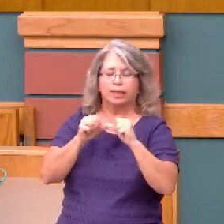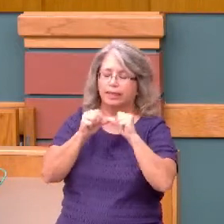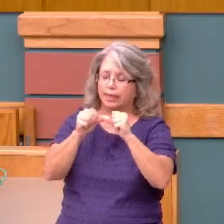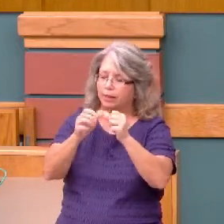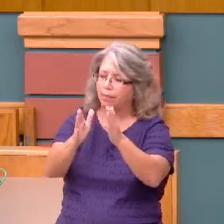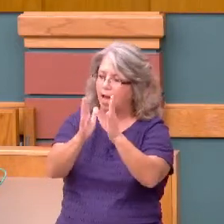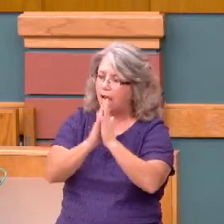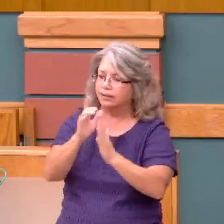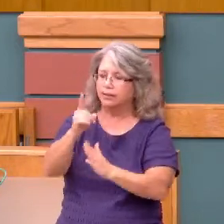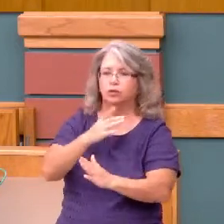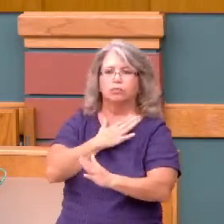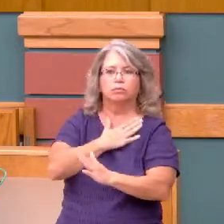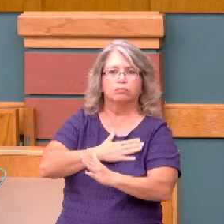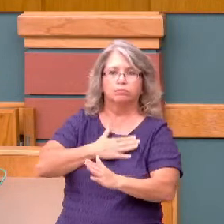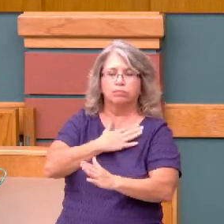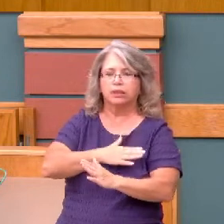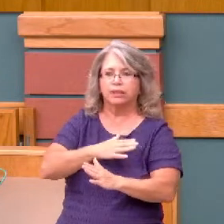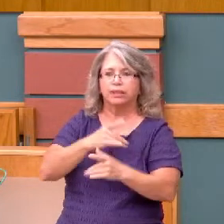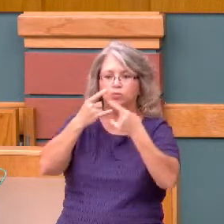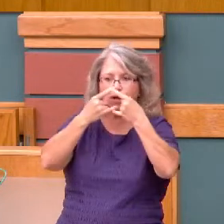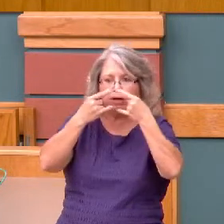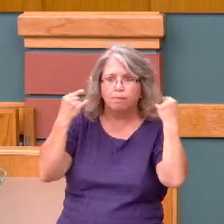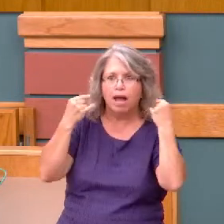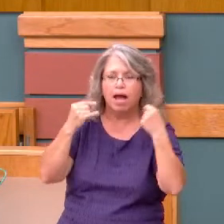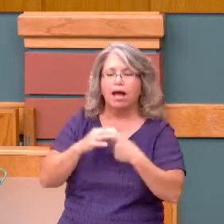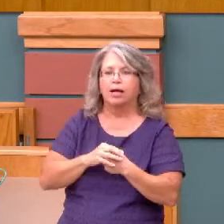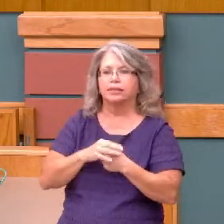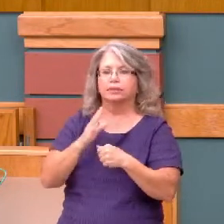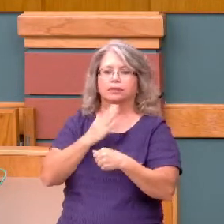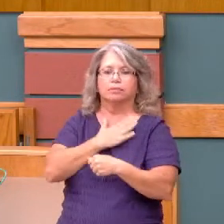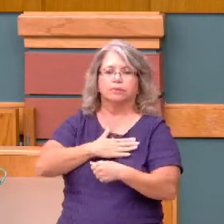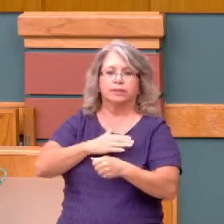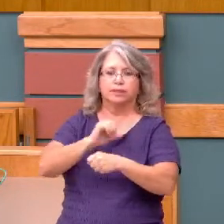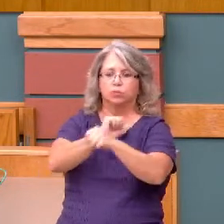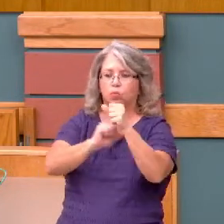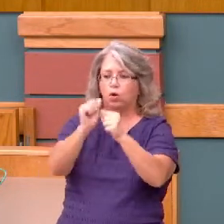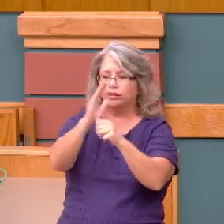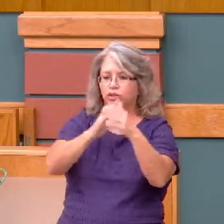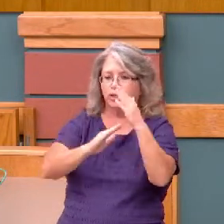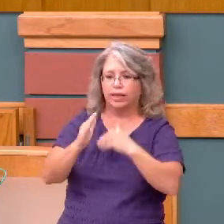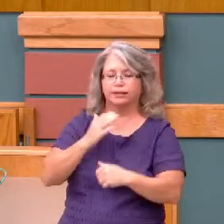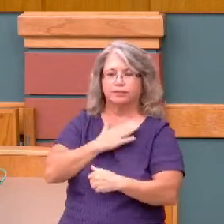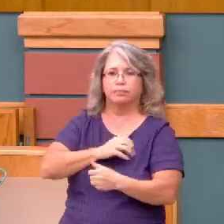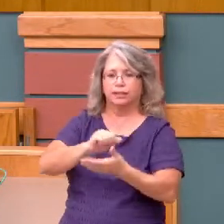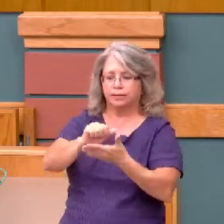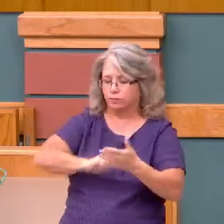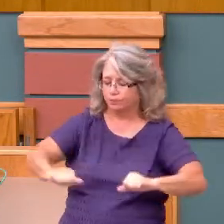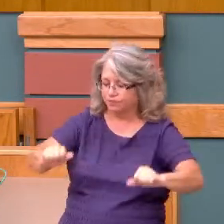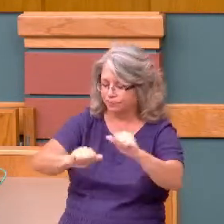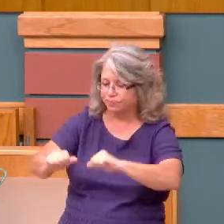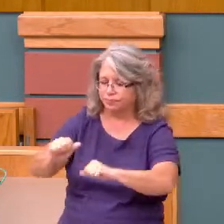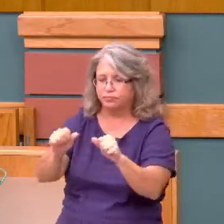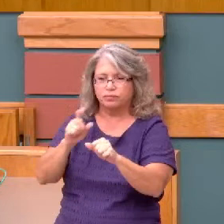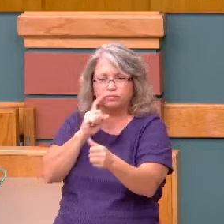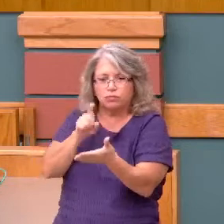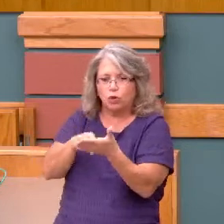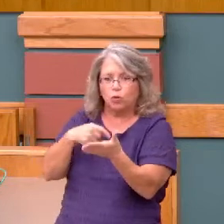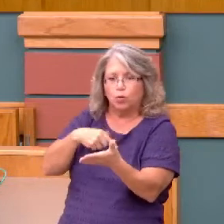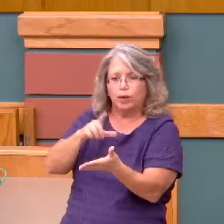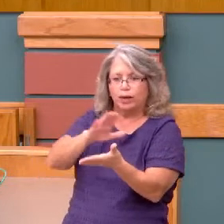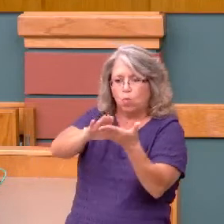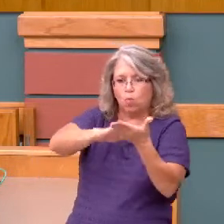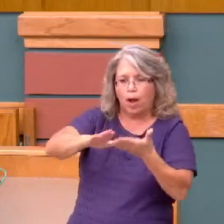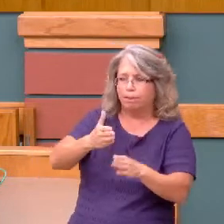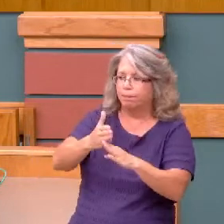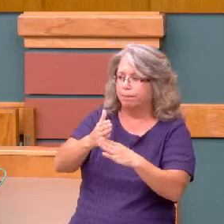Please wipe down commonly used areas just like we're doing this here in between speakers. That is